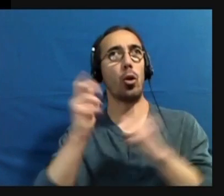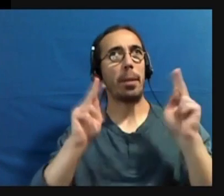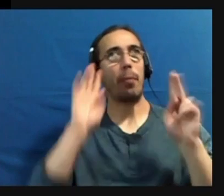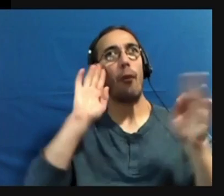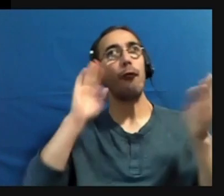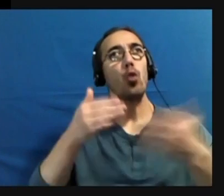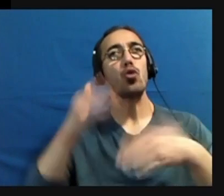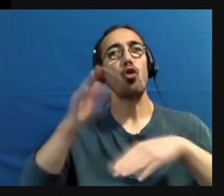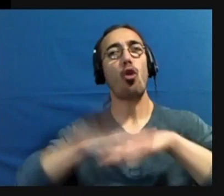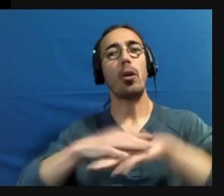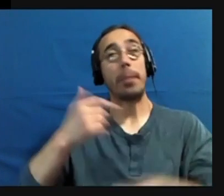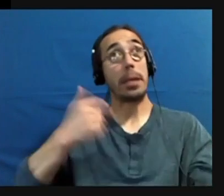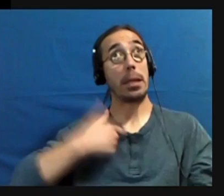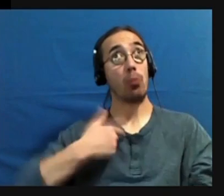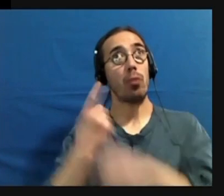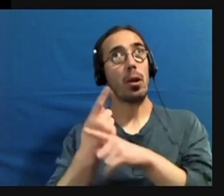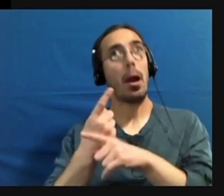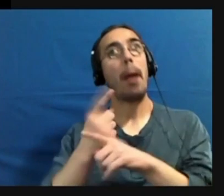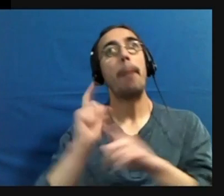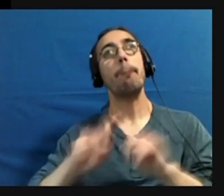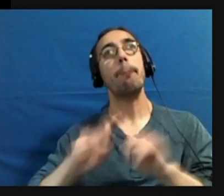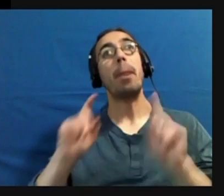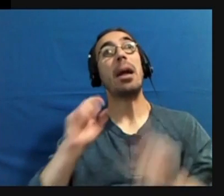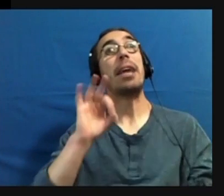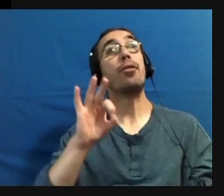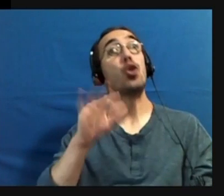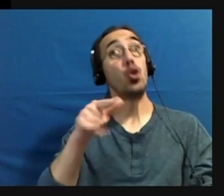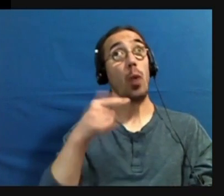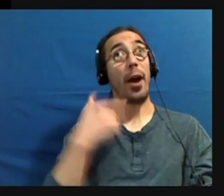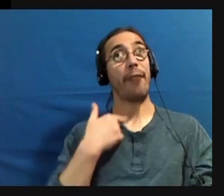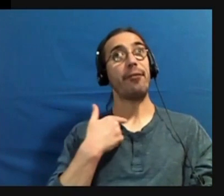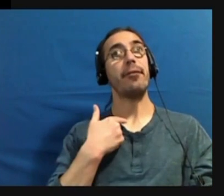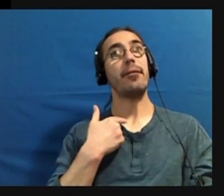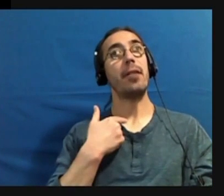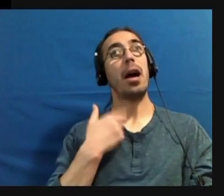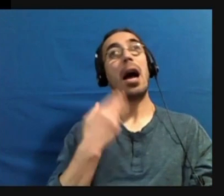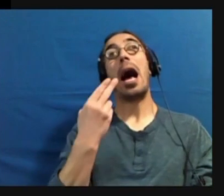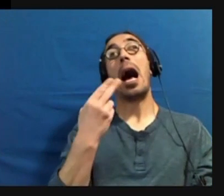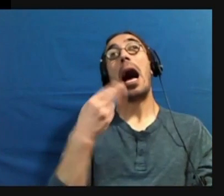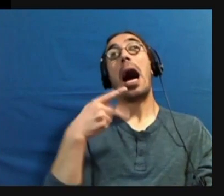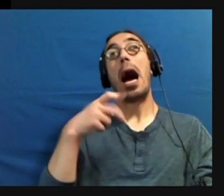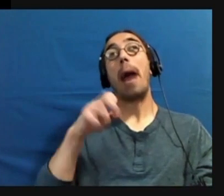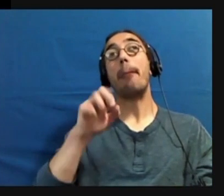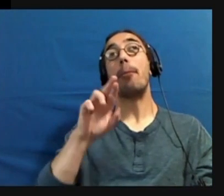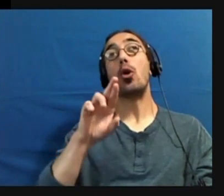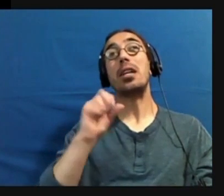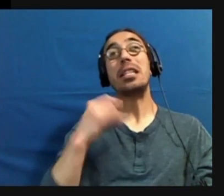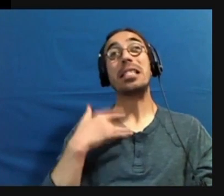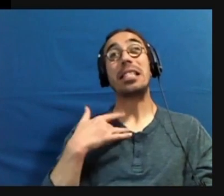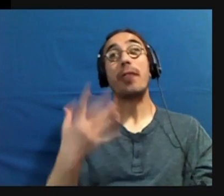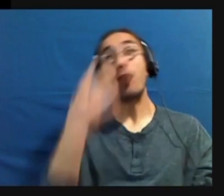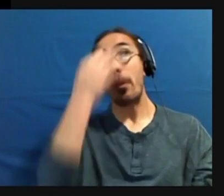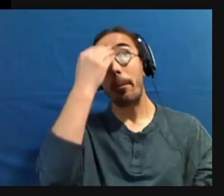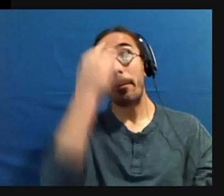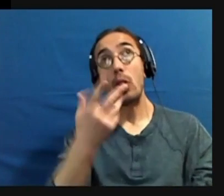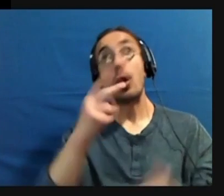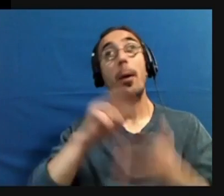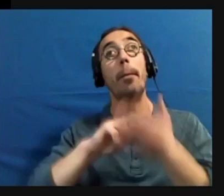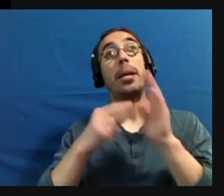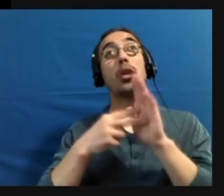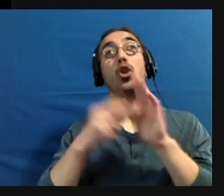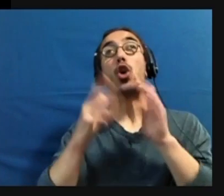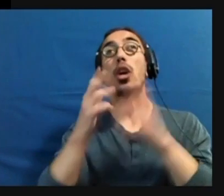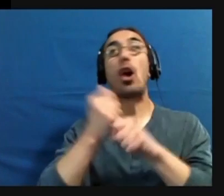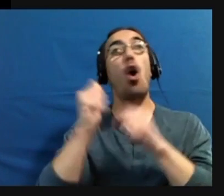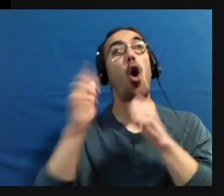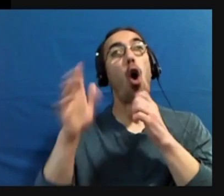me. But if you have hypersensitive visual information, then you are probably getting all of this stuff